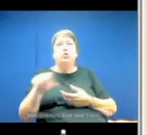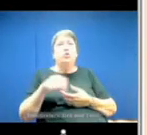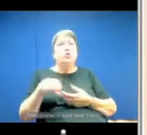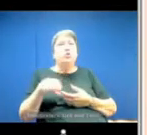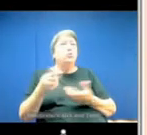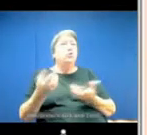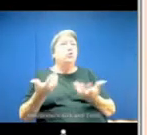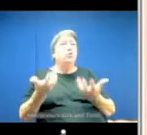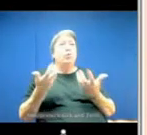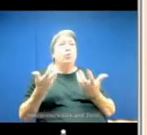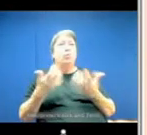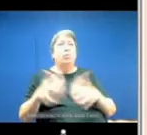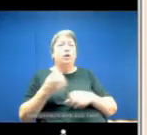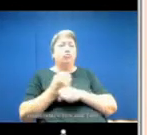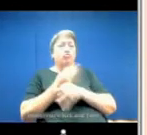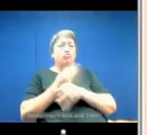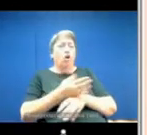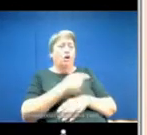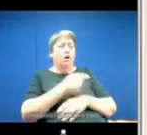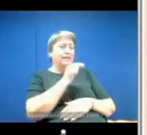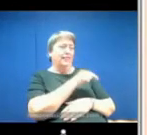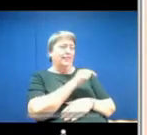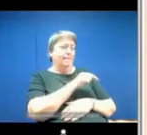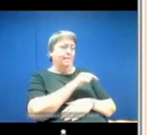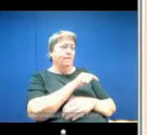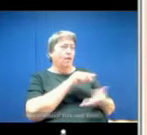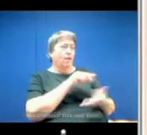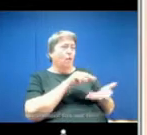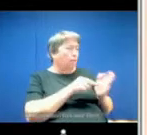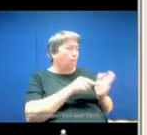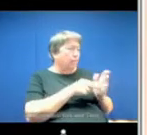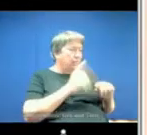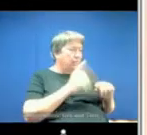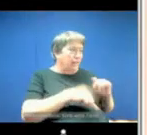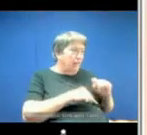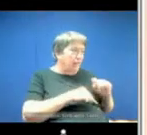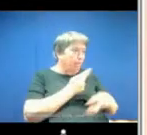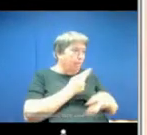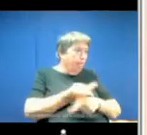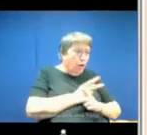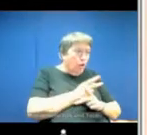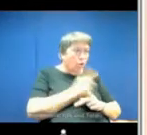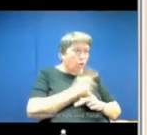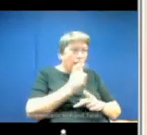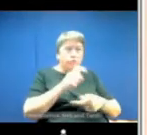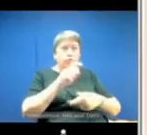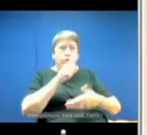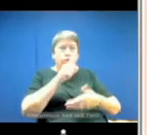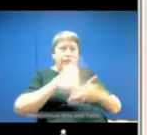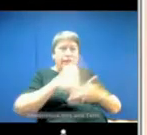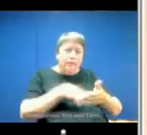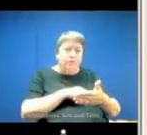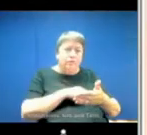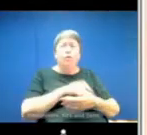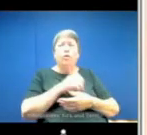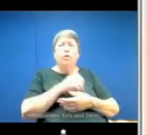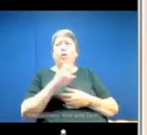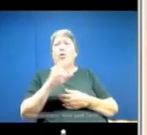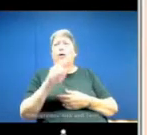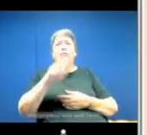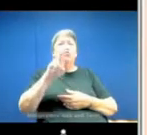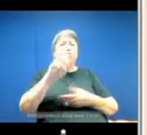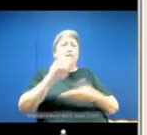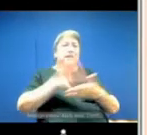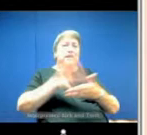cause them to have to cancel the deposition or reschedule the deposition because it's very, very costly to do a